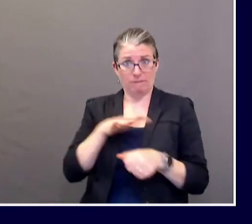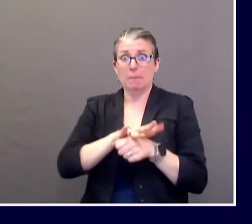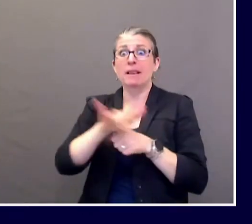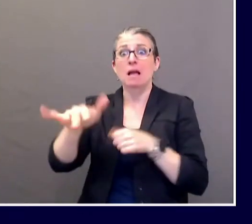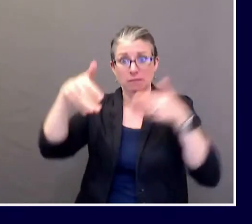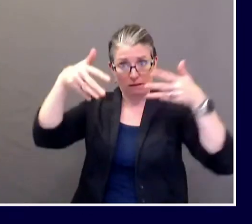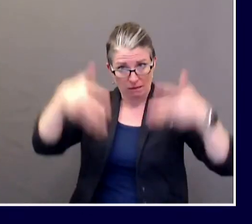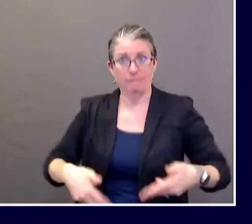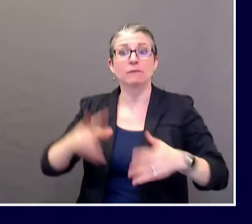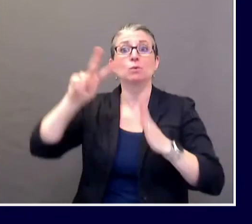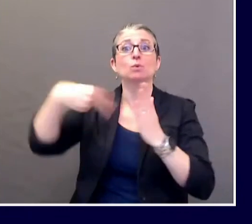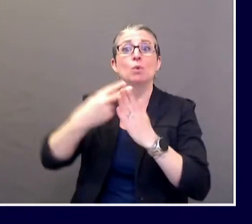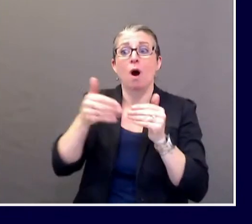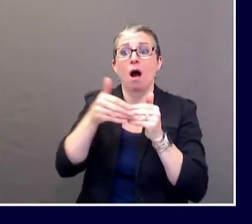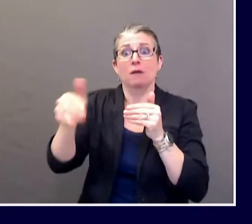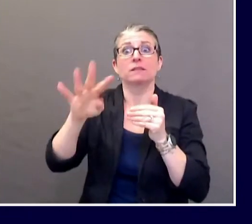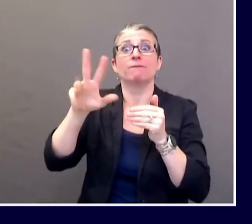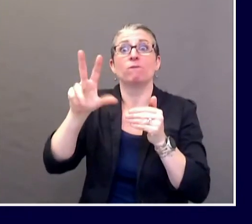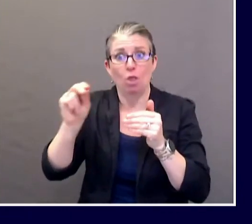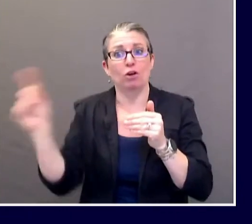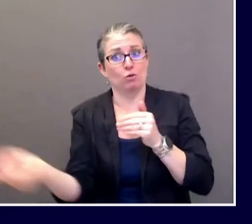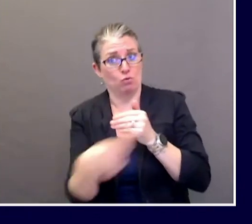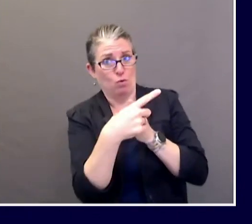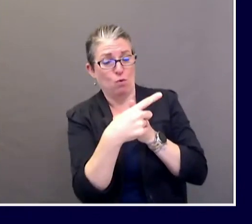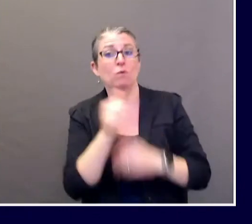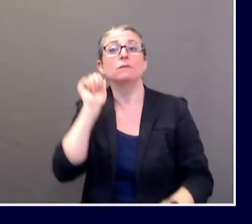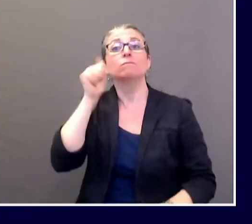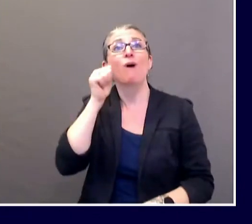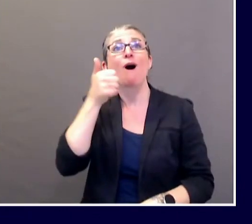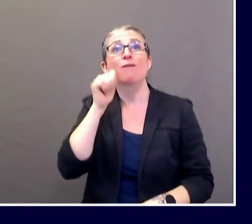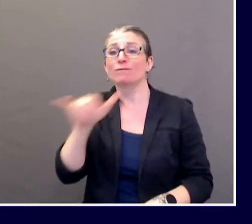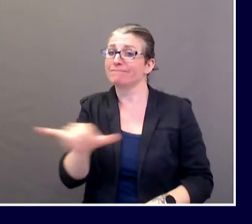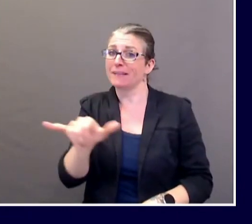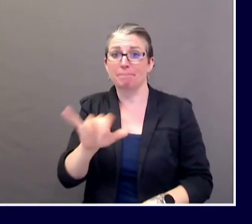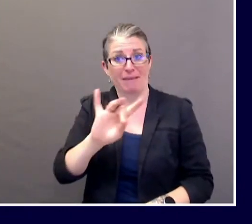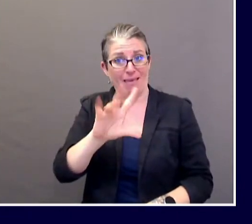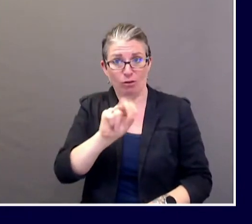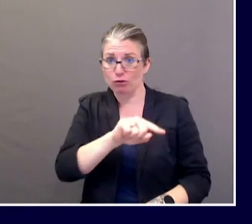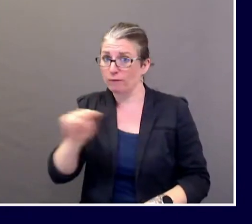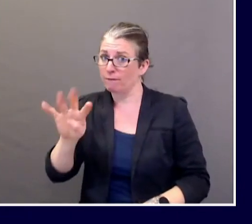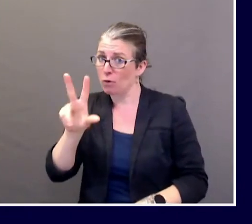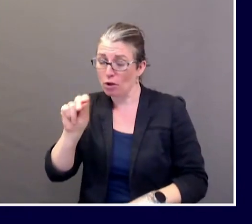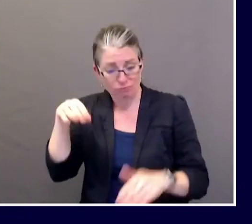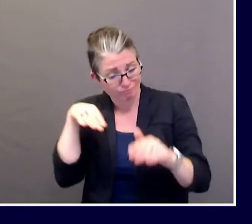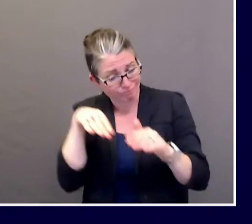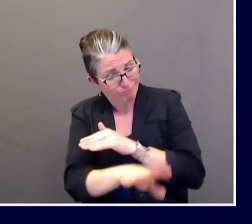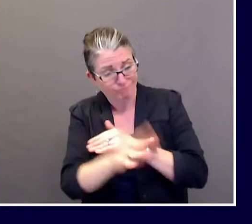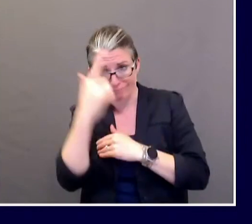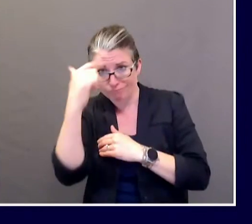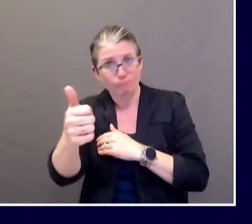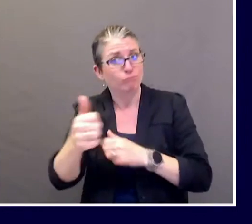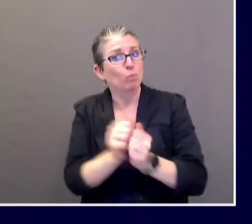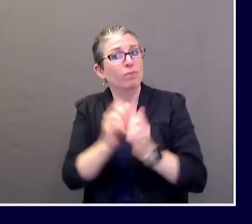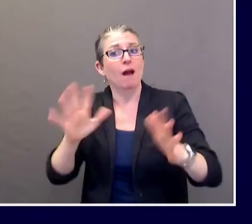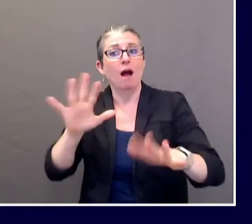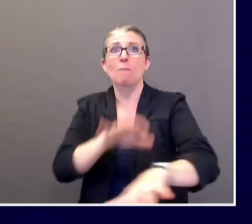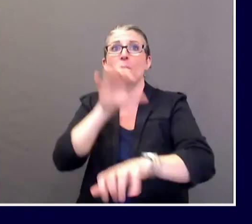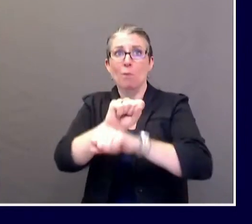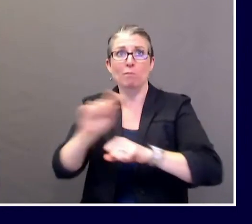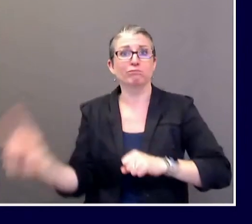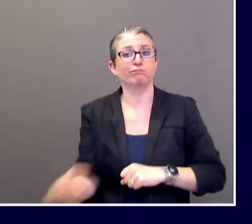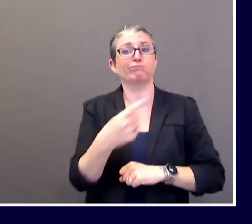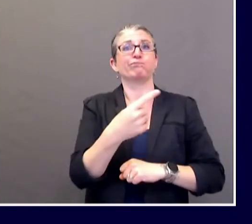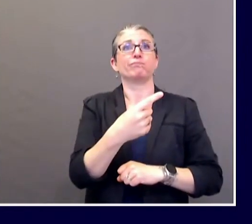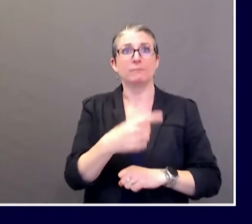and encouraged. Come Thursday, the unit will be taken down and will be moving its operations to Freiburg, to